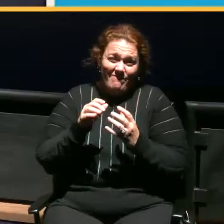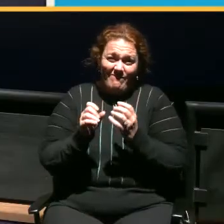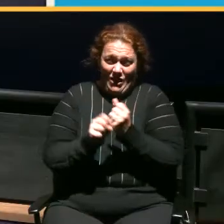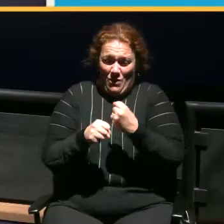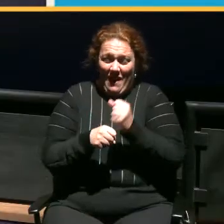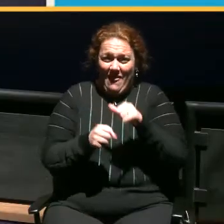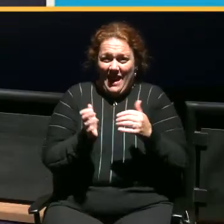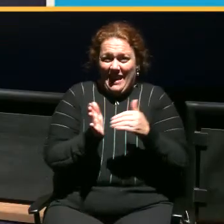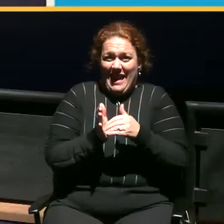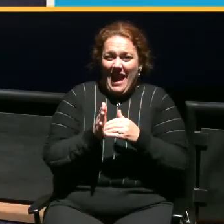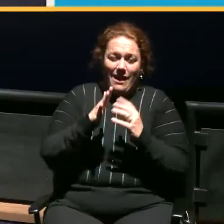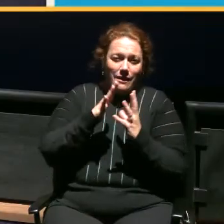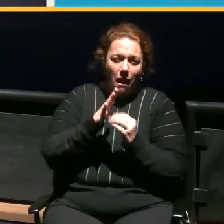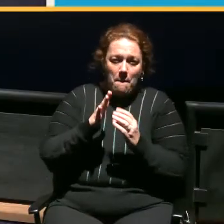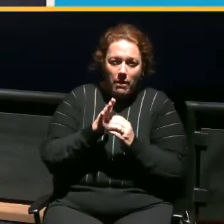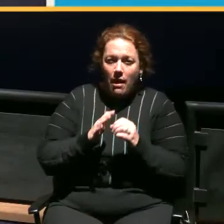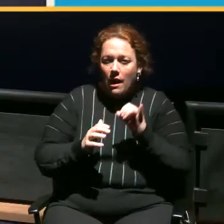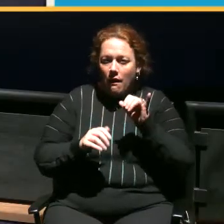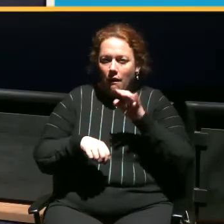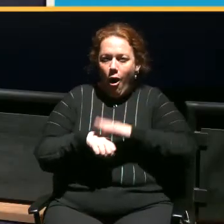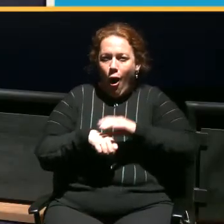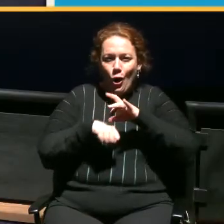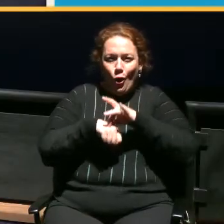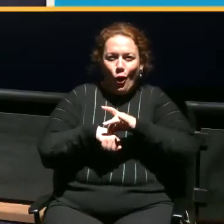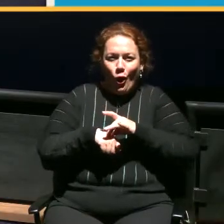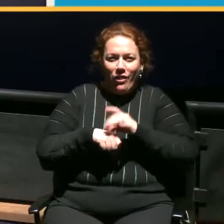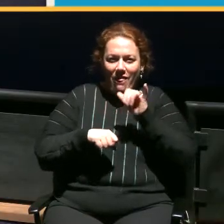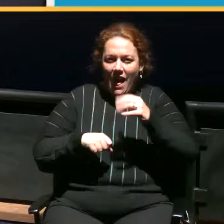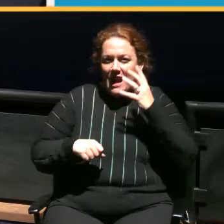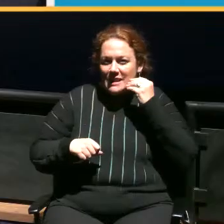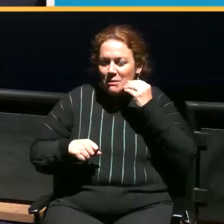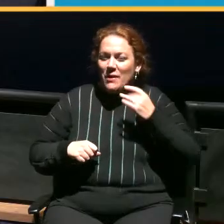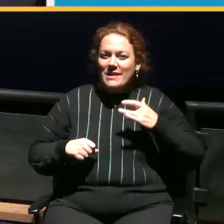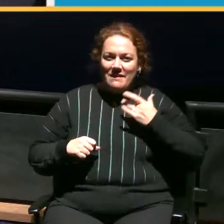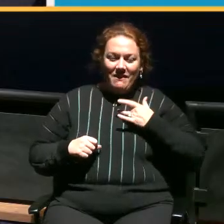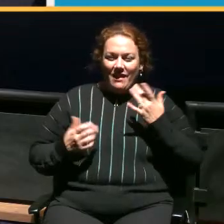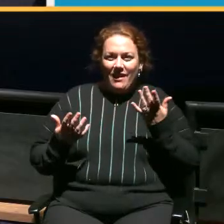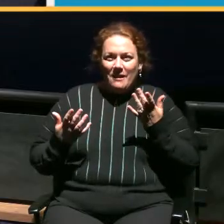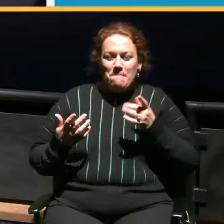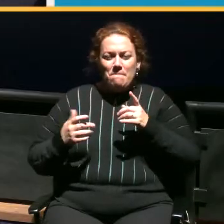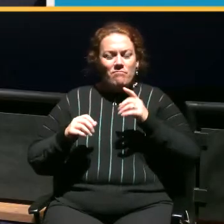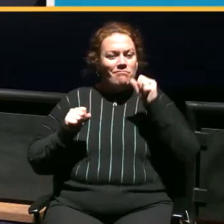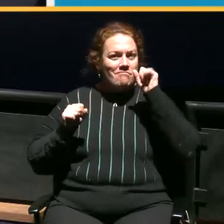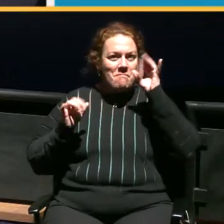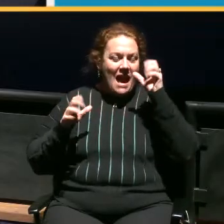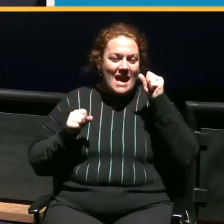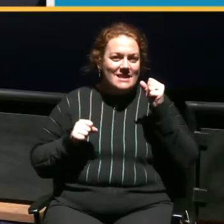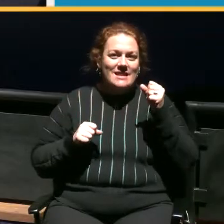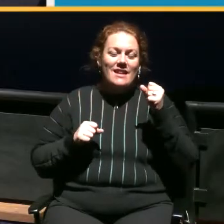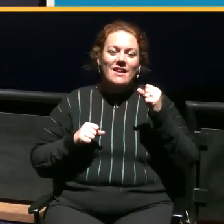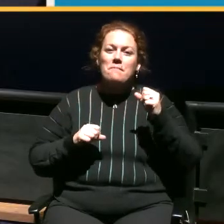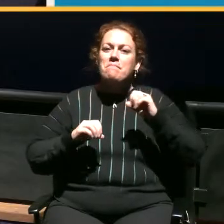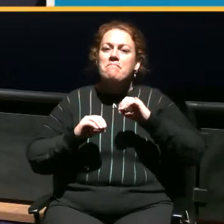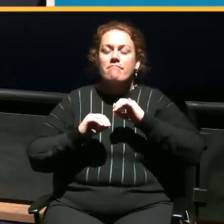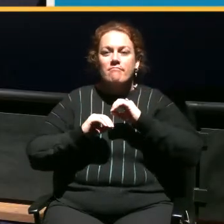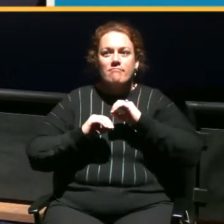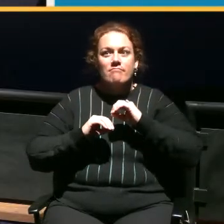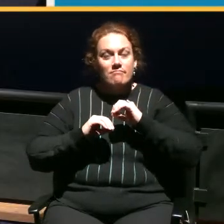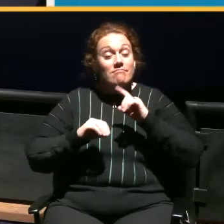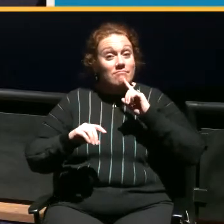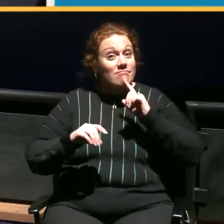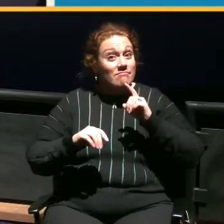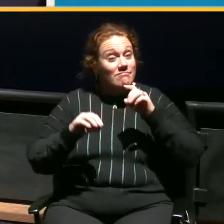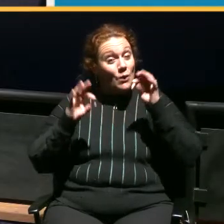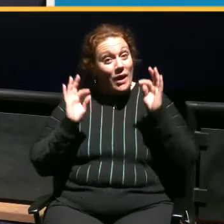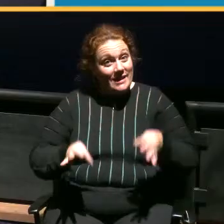amount of acceleration and the speed. It's really quite amazing. There's no doubt that you're moving